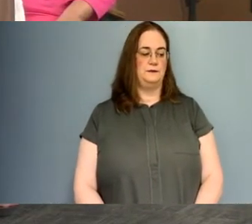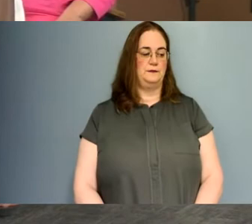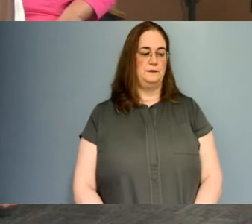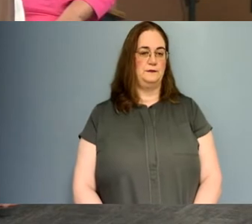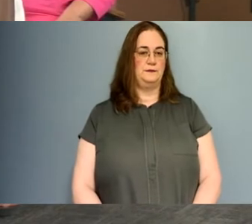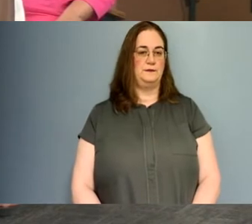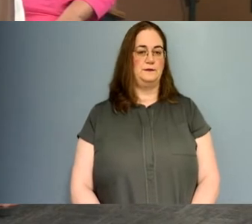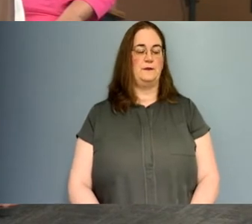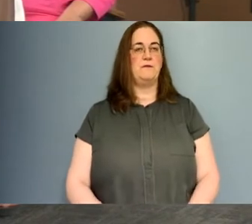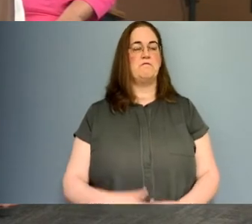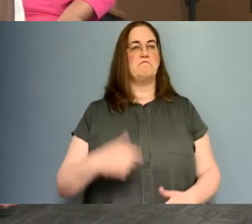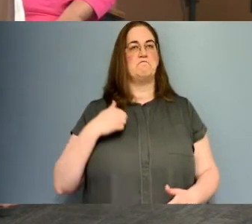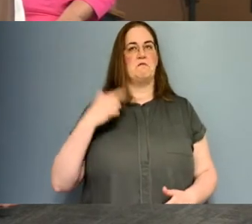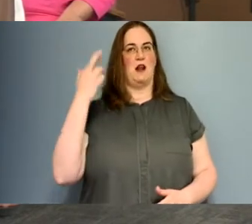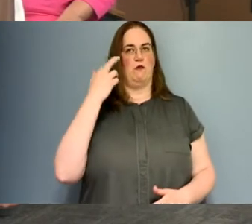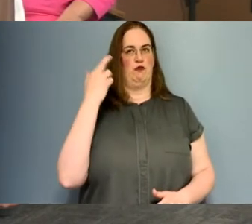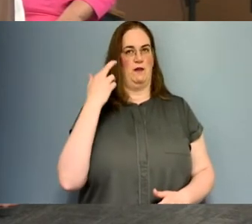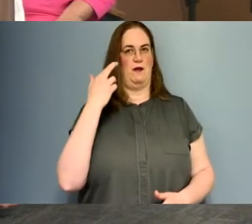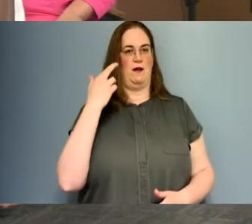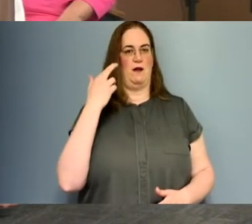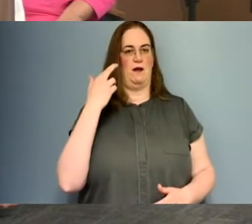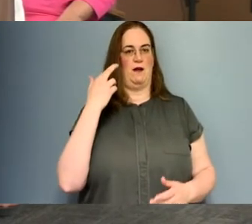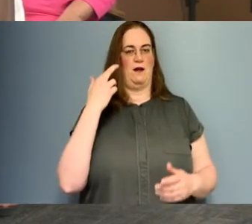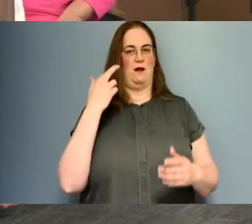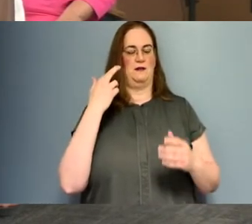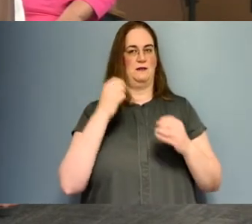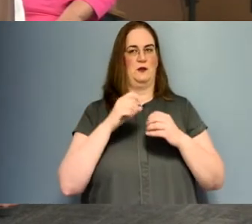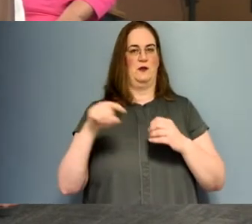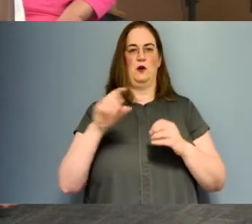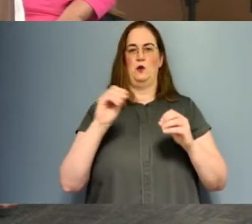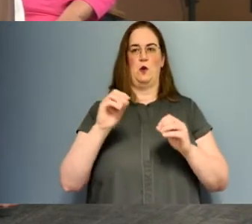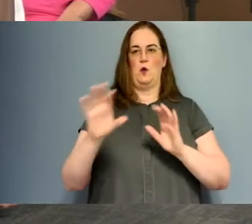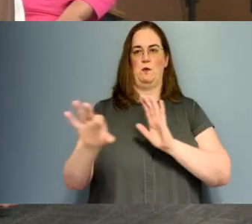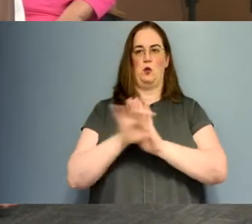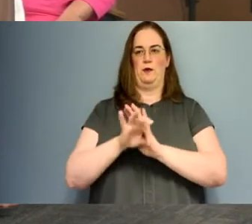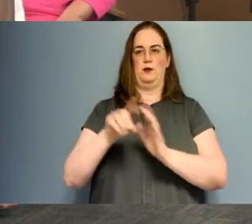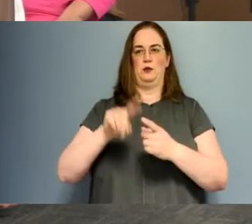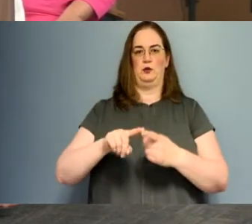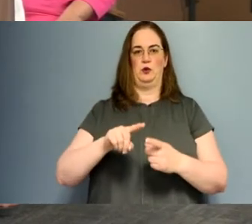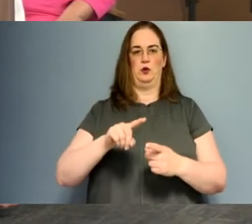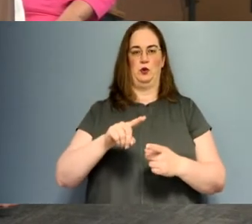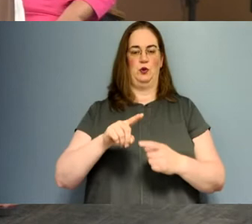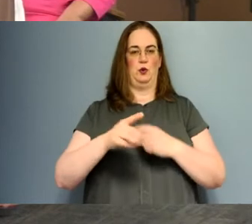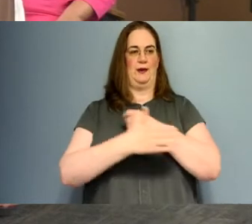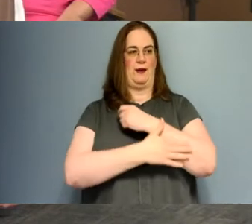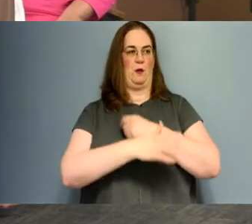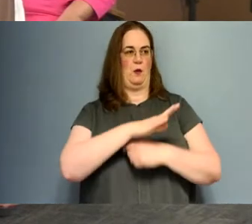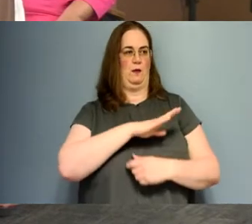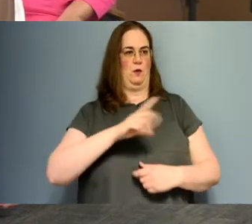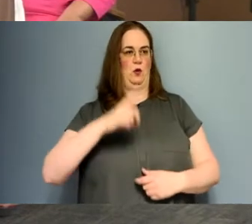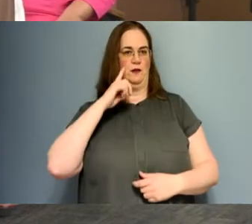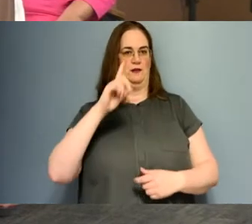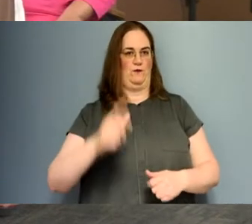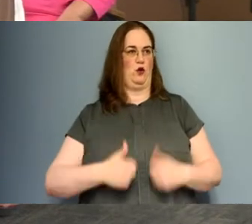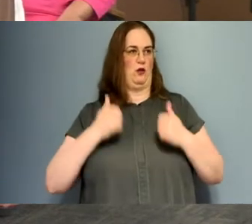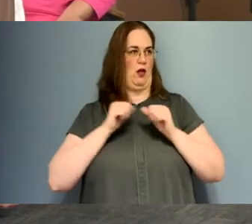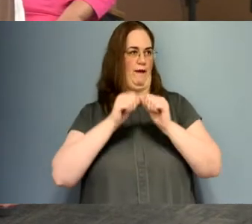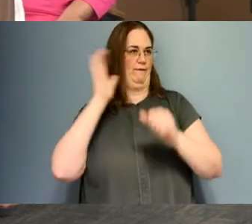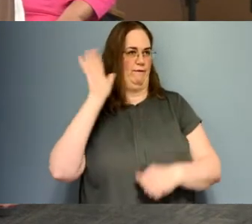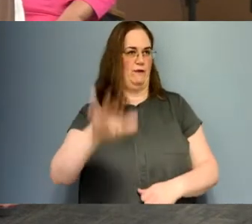I realize more than any that no appointment to a county board is for life, and that as a